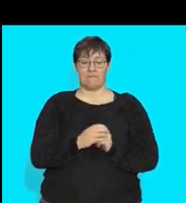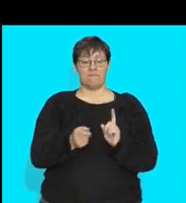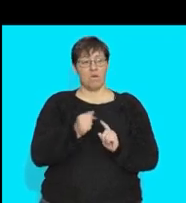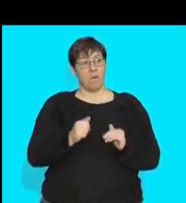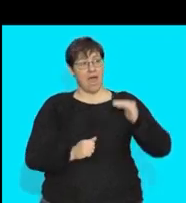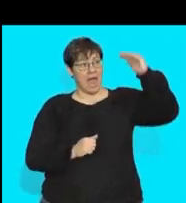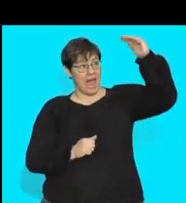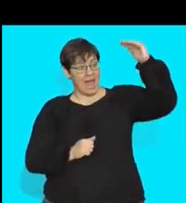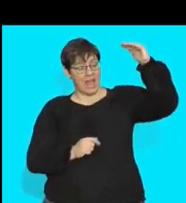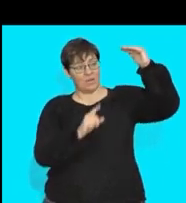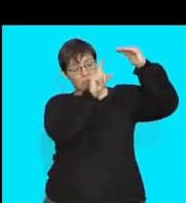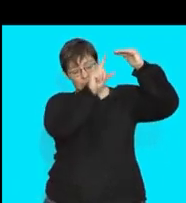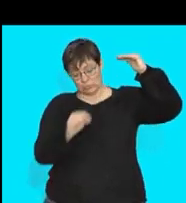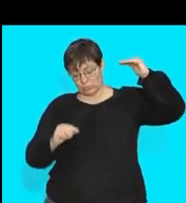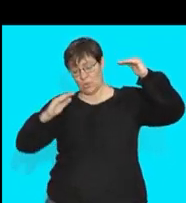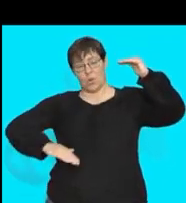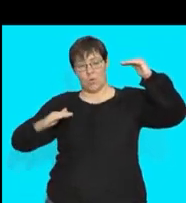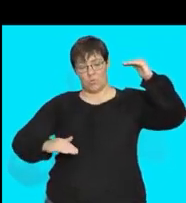from a high concentration,